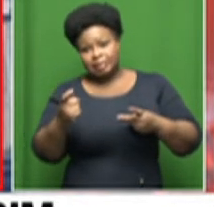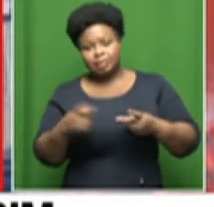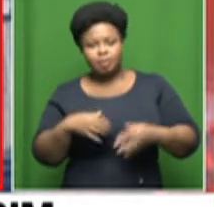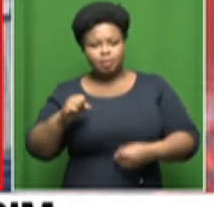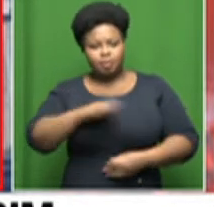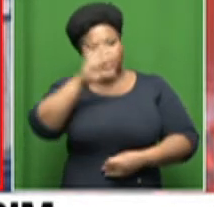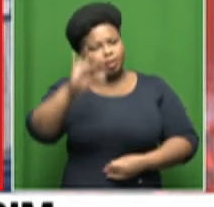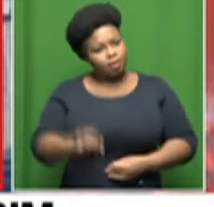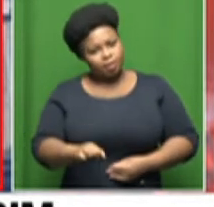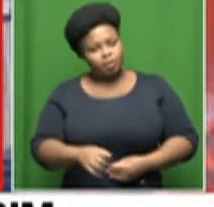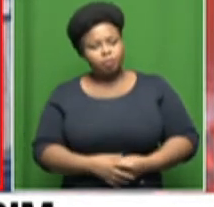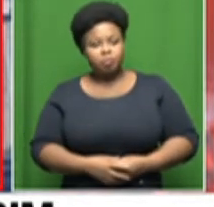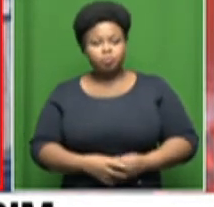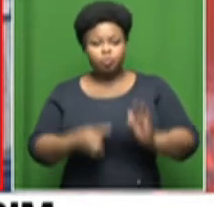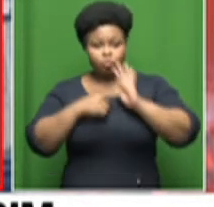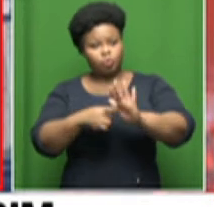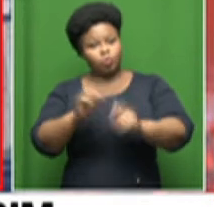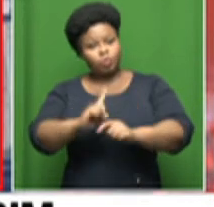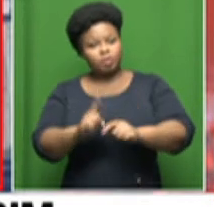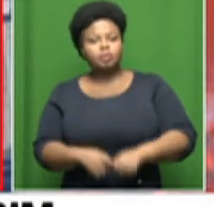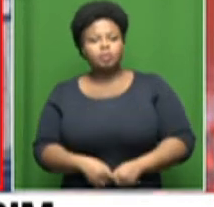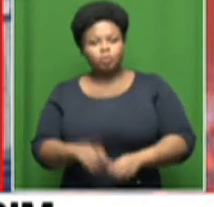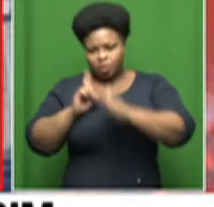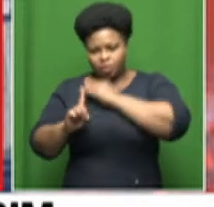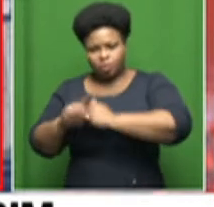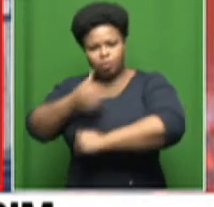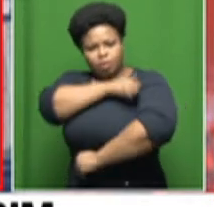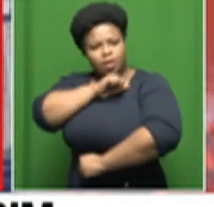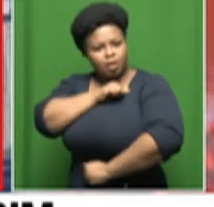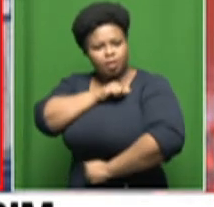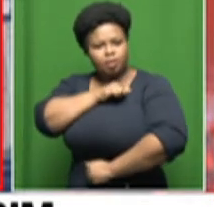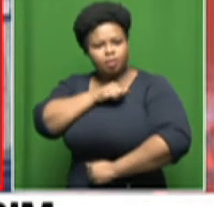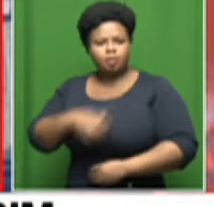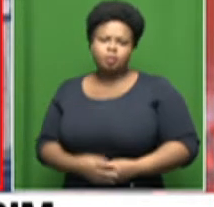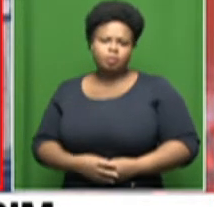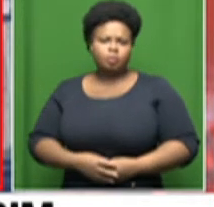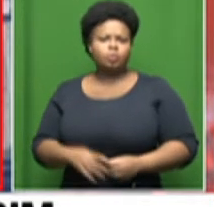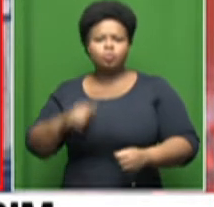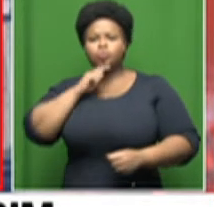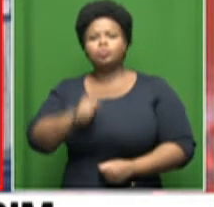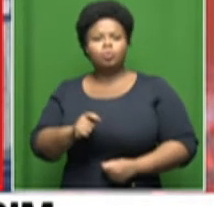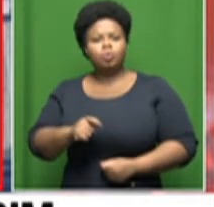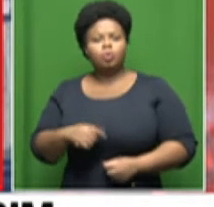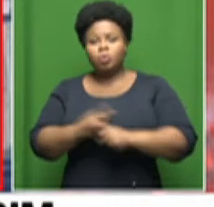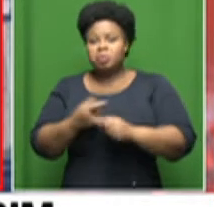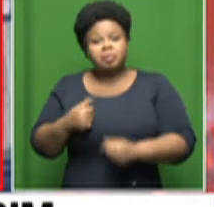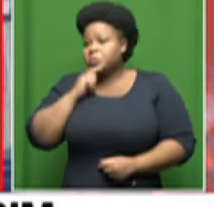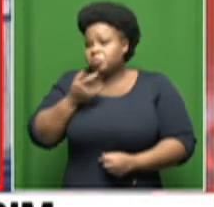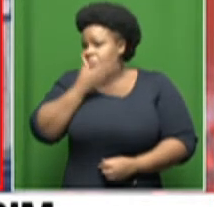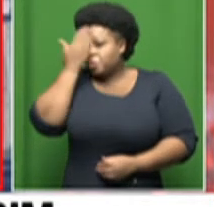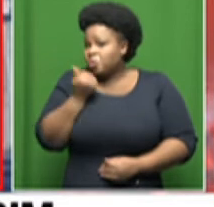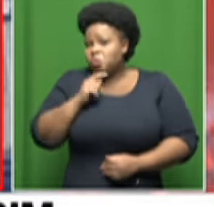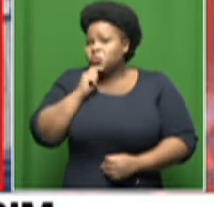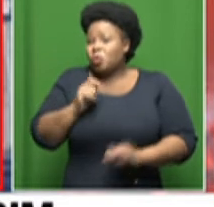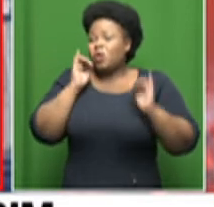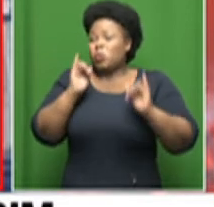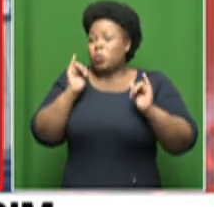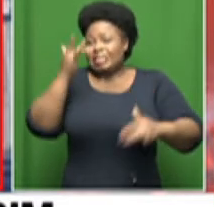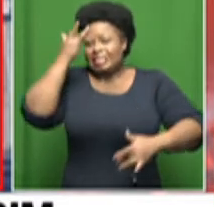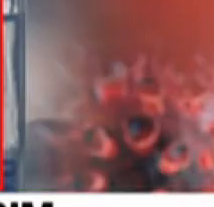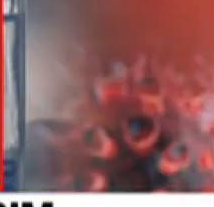South Africa have shown that clinical efficacy is diminished substantially. But we don't really know the answer on severe disease. So